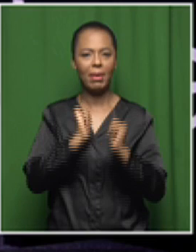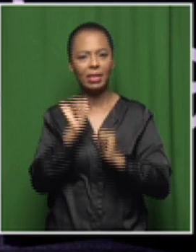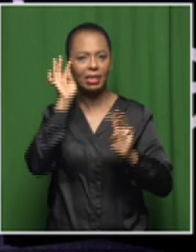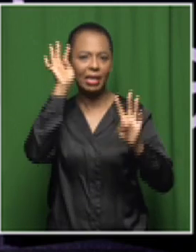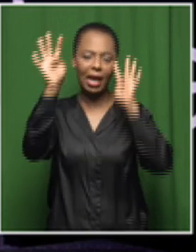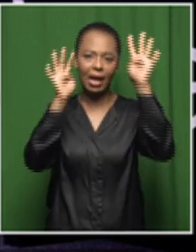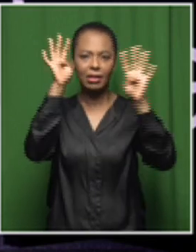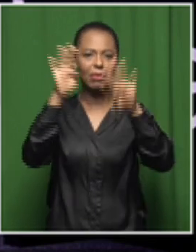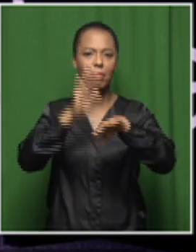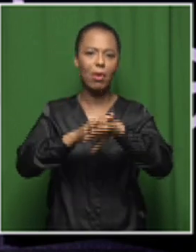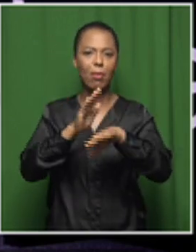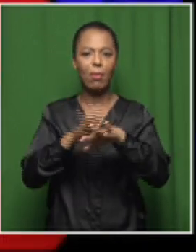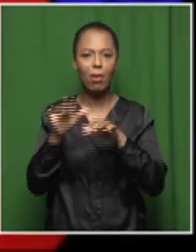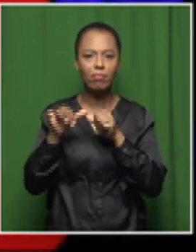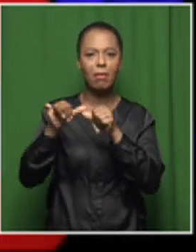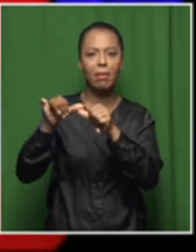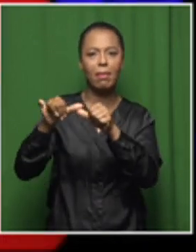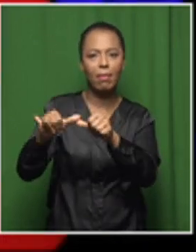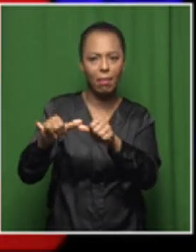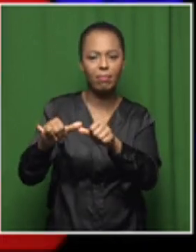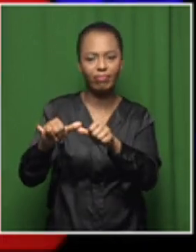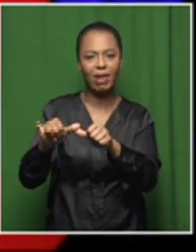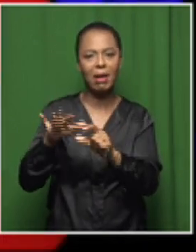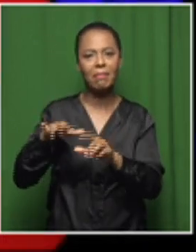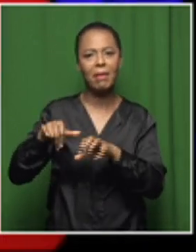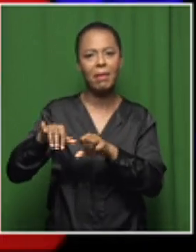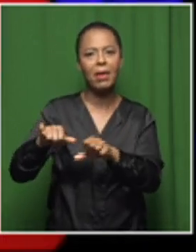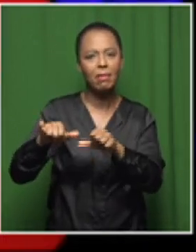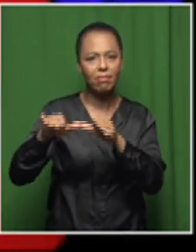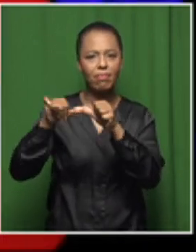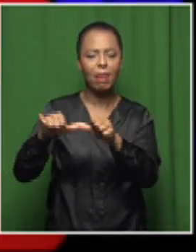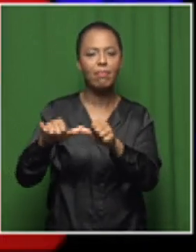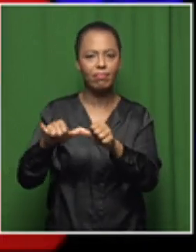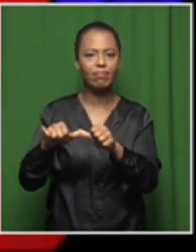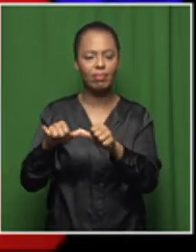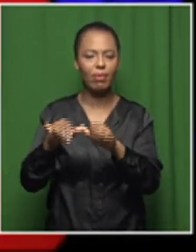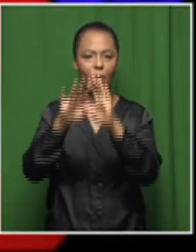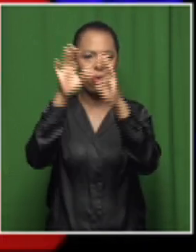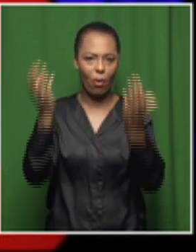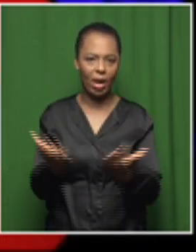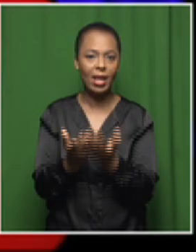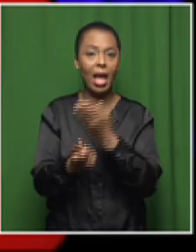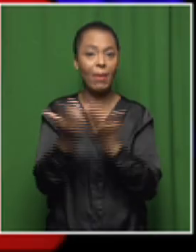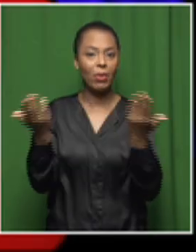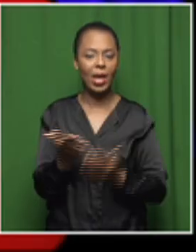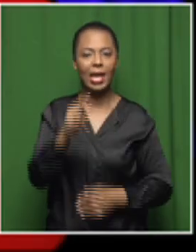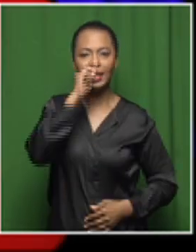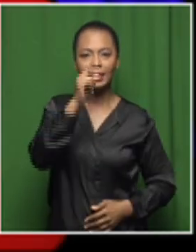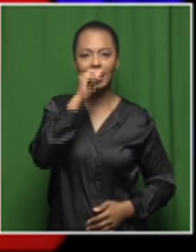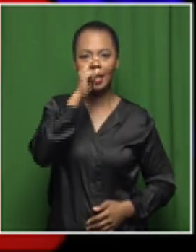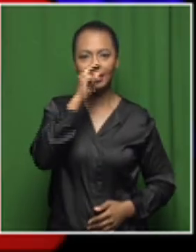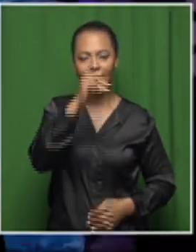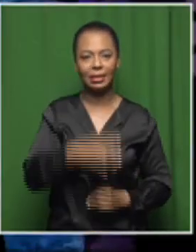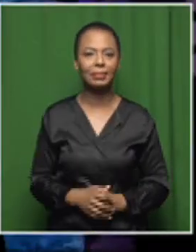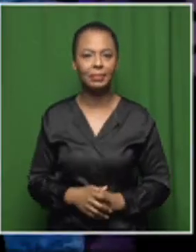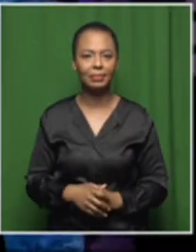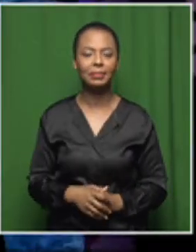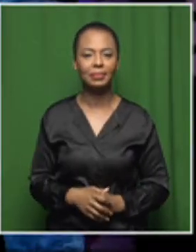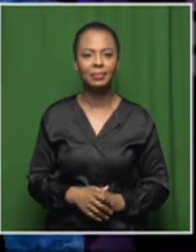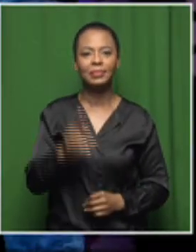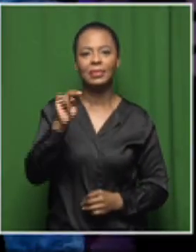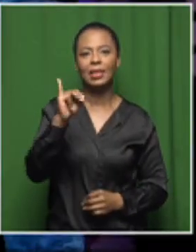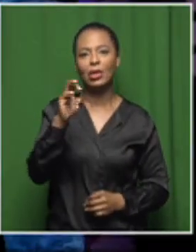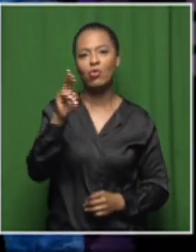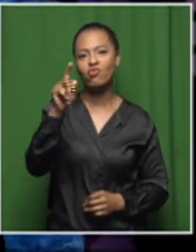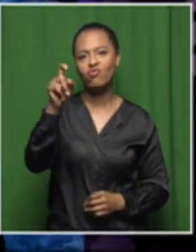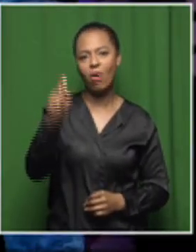greener and more resilient world. So this will be happening in Sandton and it's at the serene beauty of NIROX Sculpture Park. Perhaps to tell us a little bit